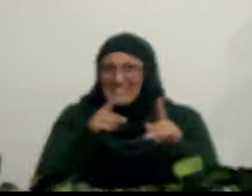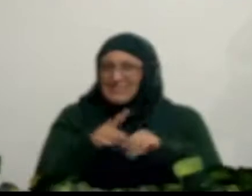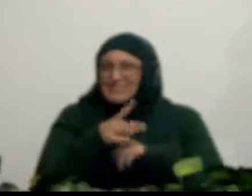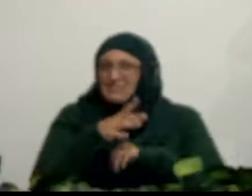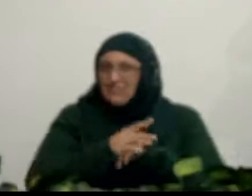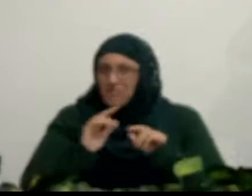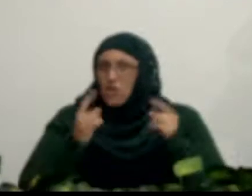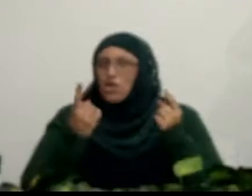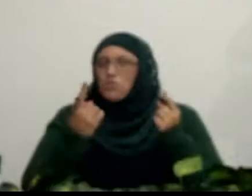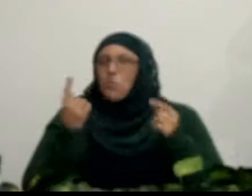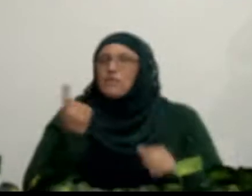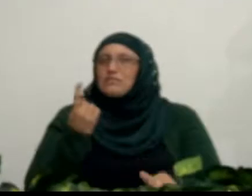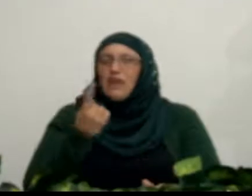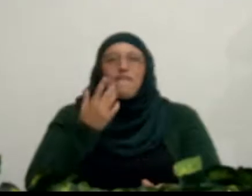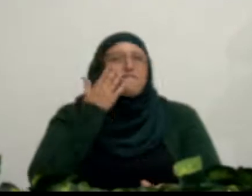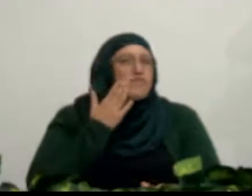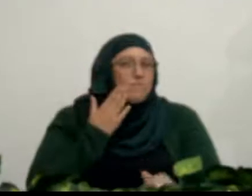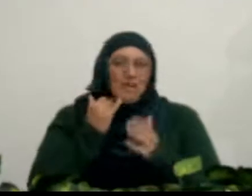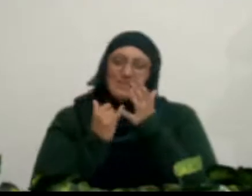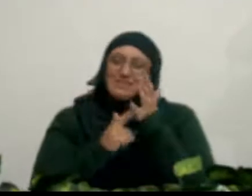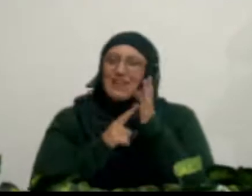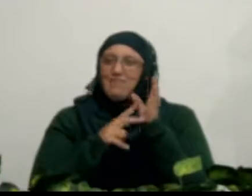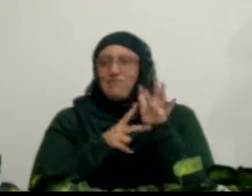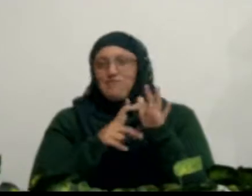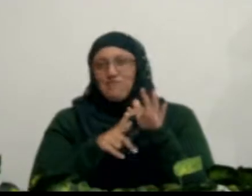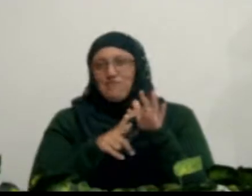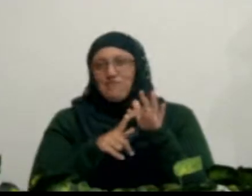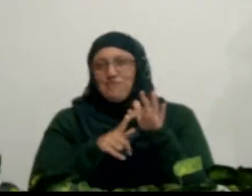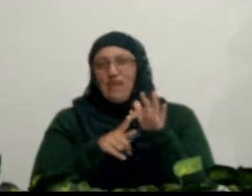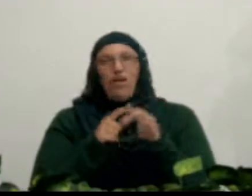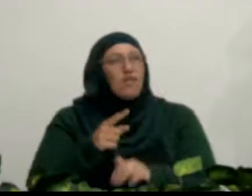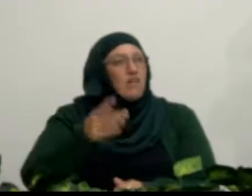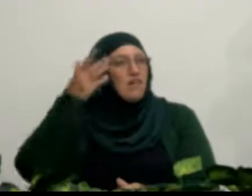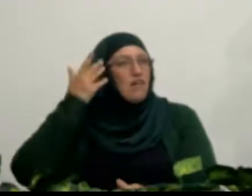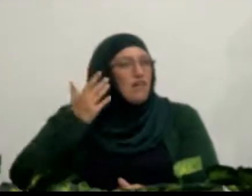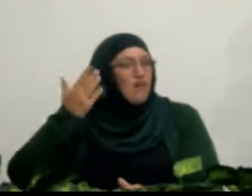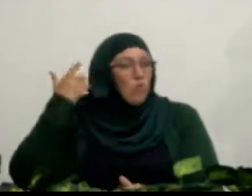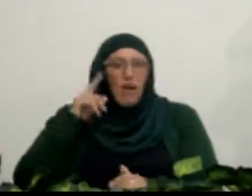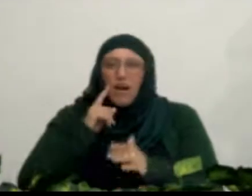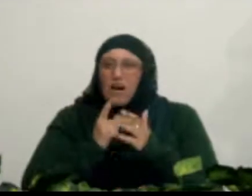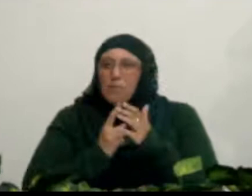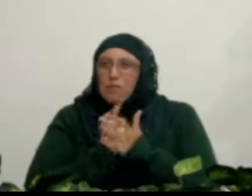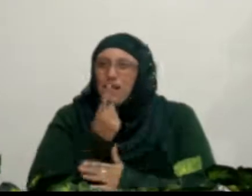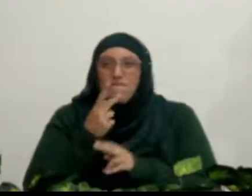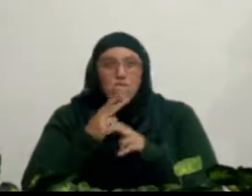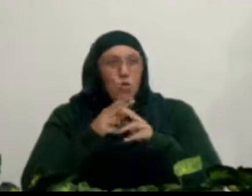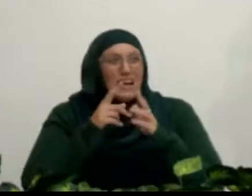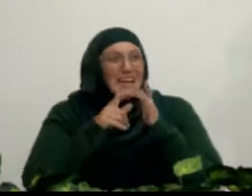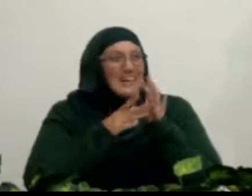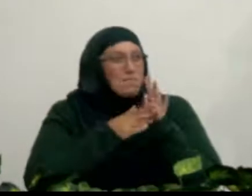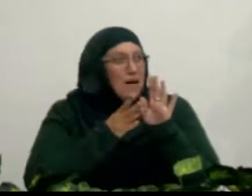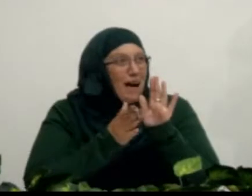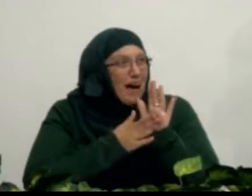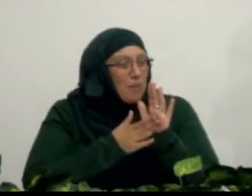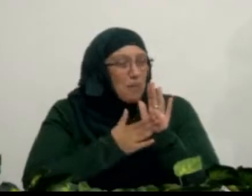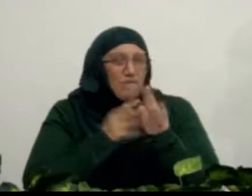who marries a female slave. In those days, for an Imam who is coming from the noblest